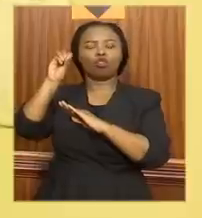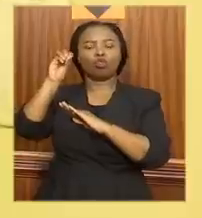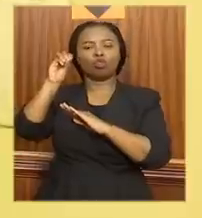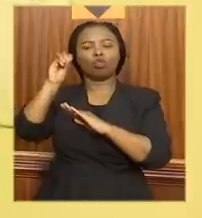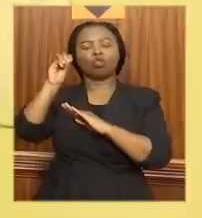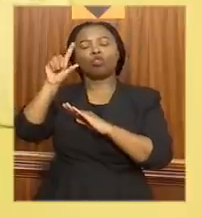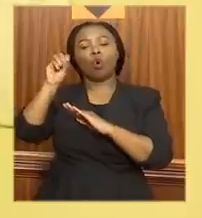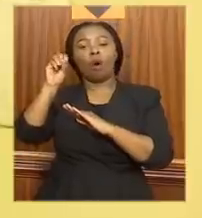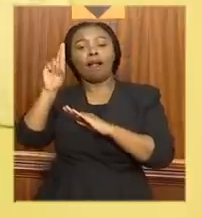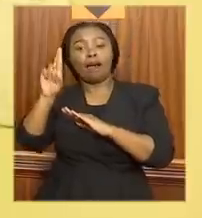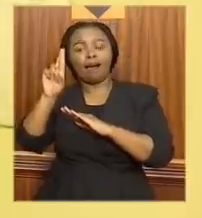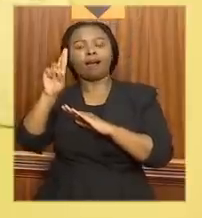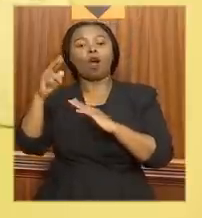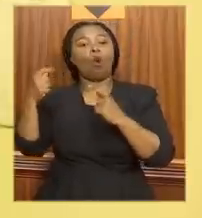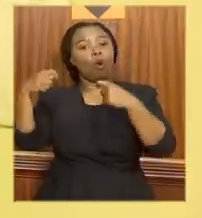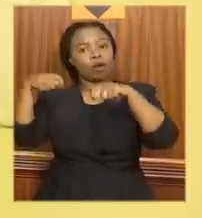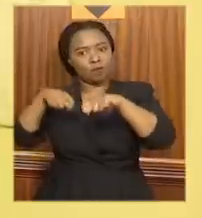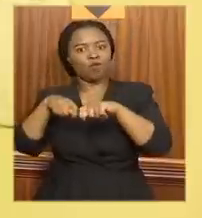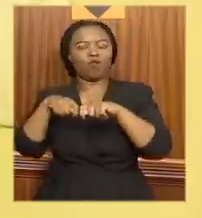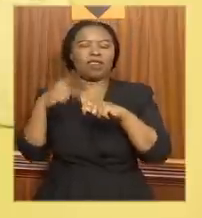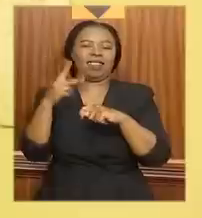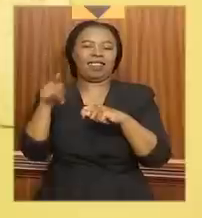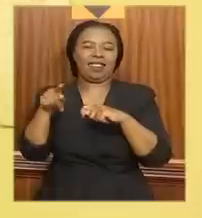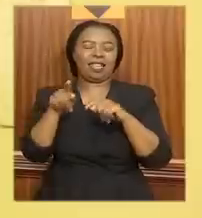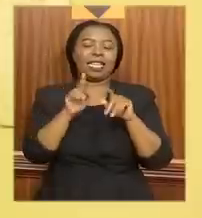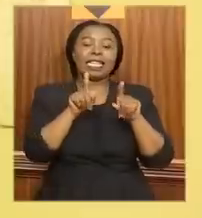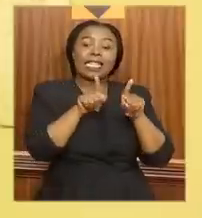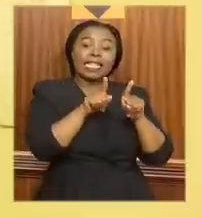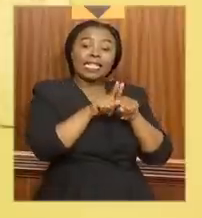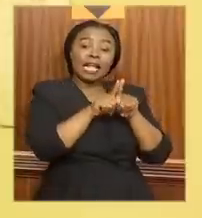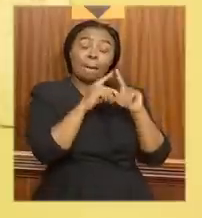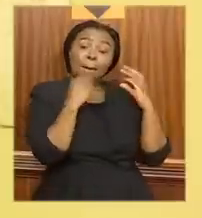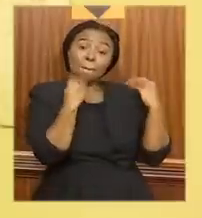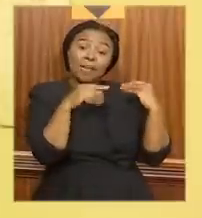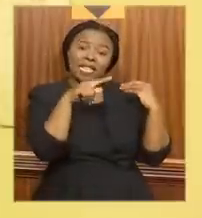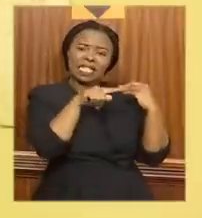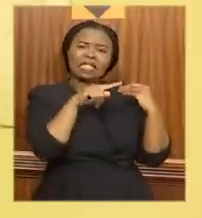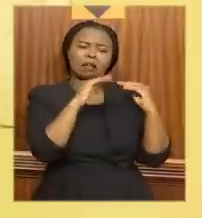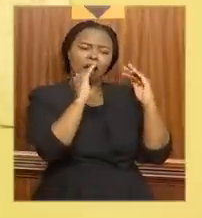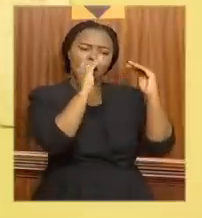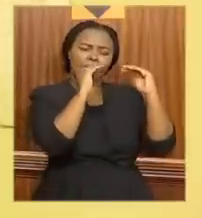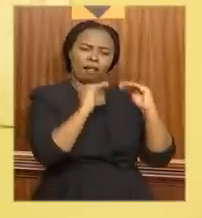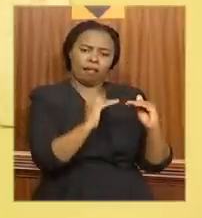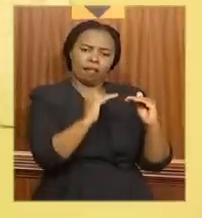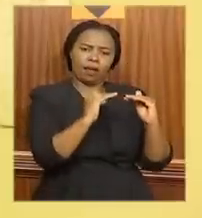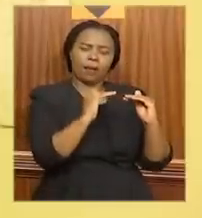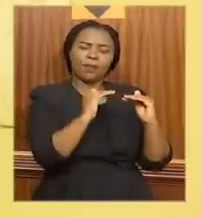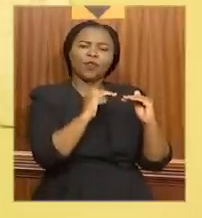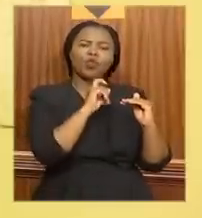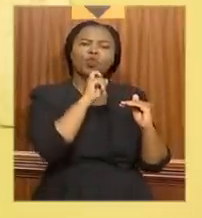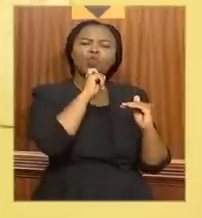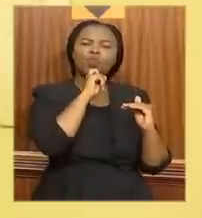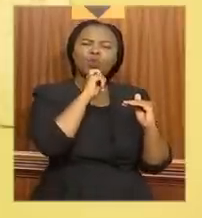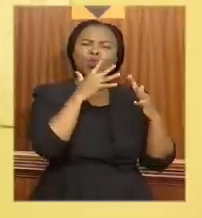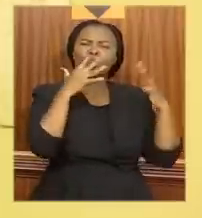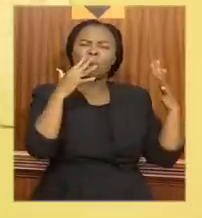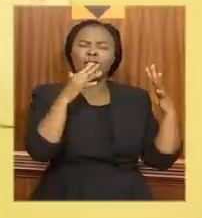well. Business needs to reduce its consumption through greater energy efficiency.